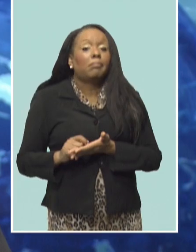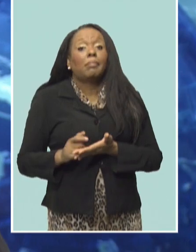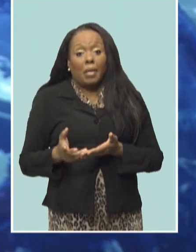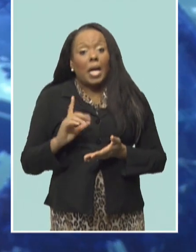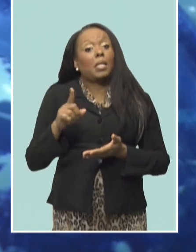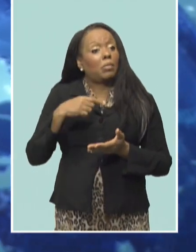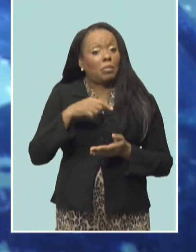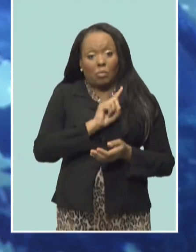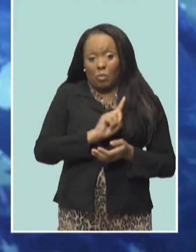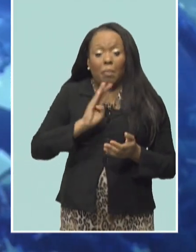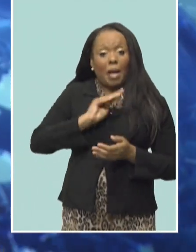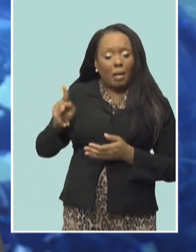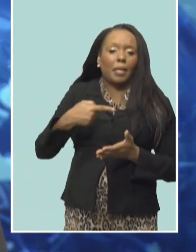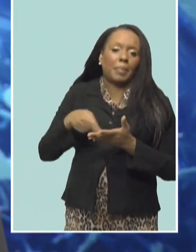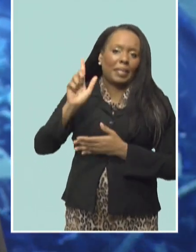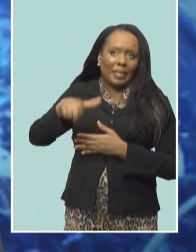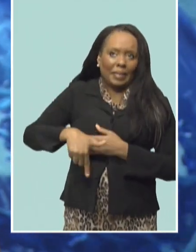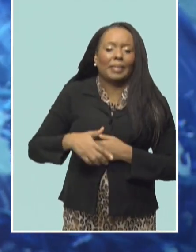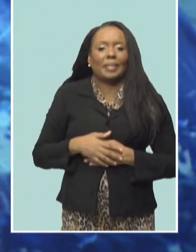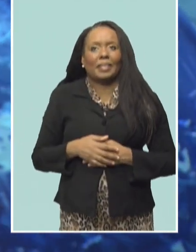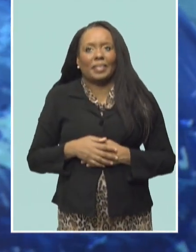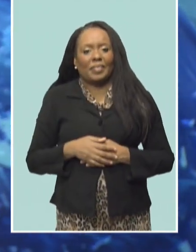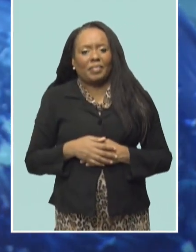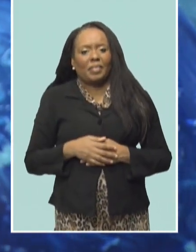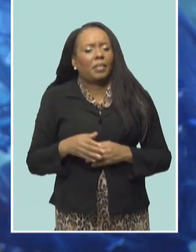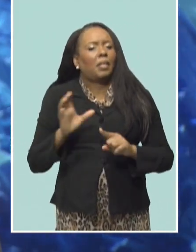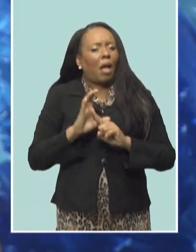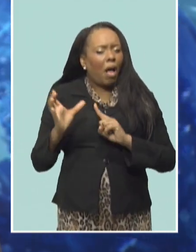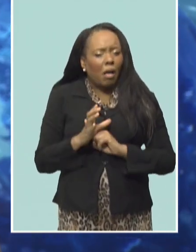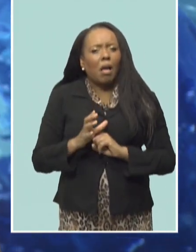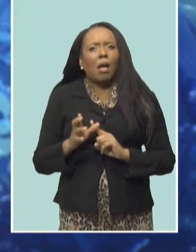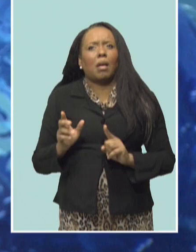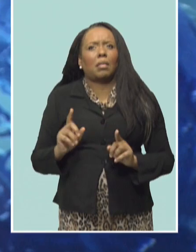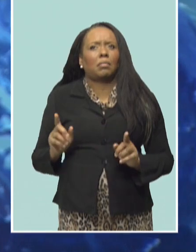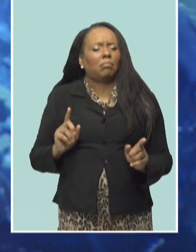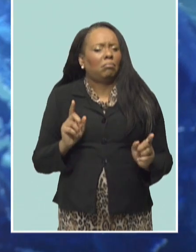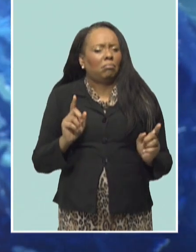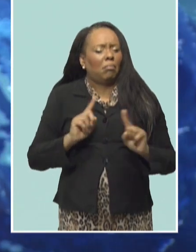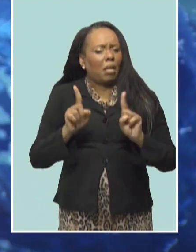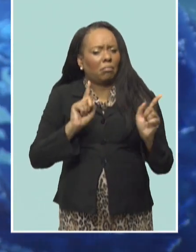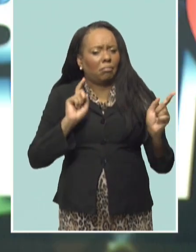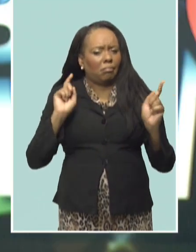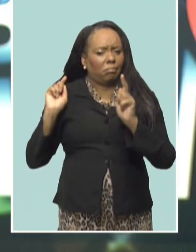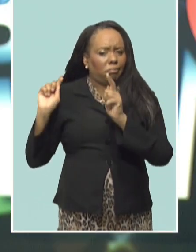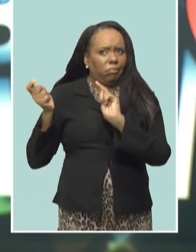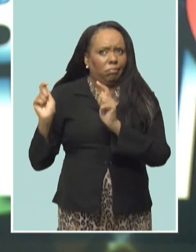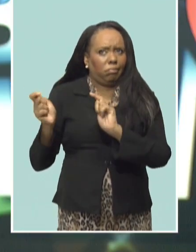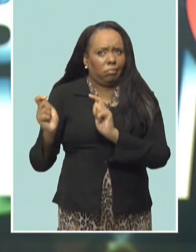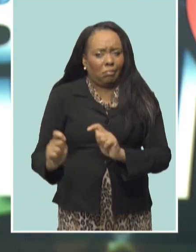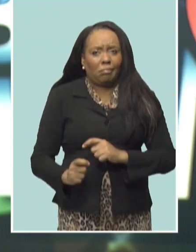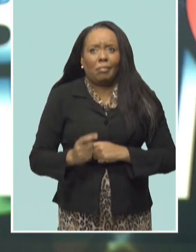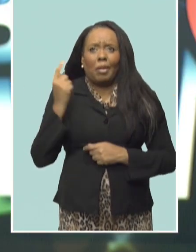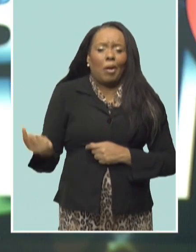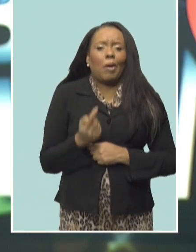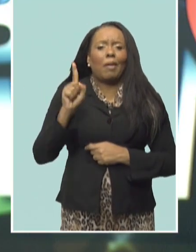us who we were back then. Cultural penetration is real, and a lot of things have changed over the years, but you always have to